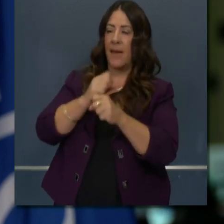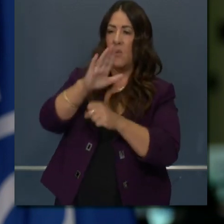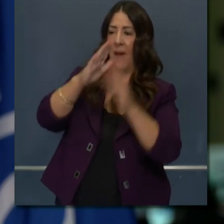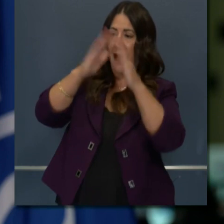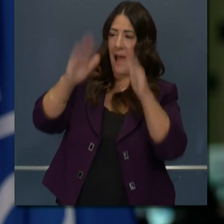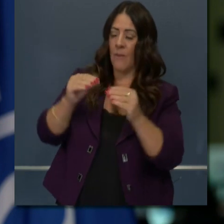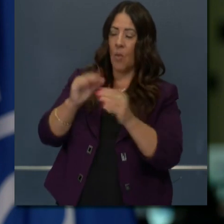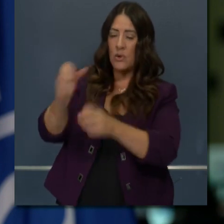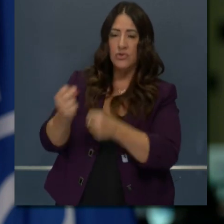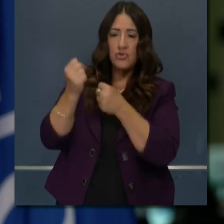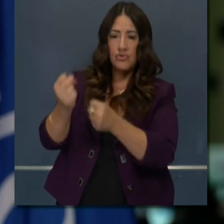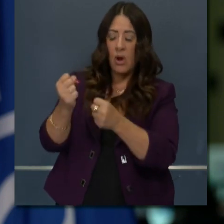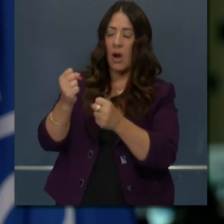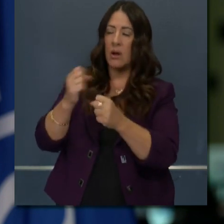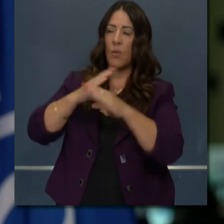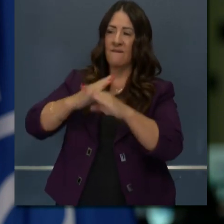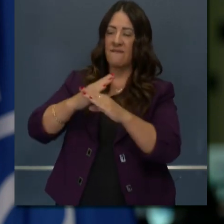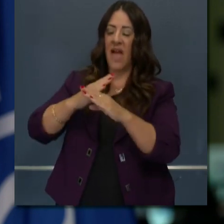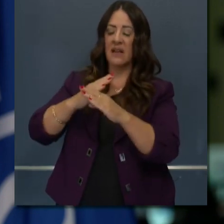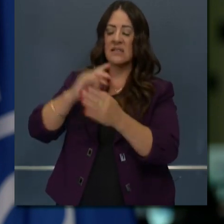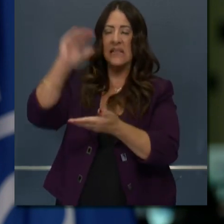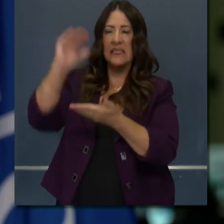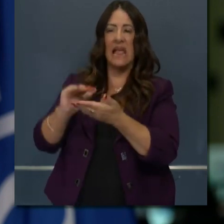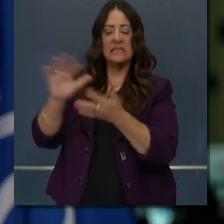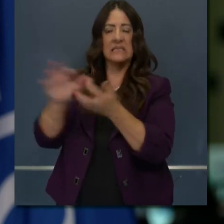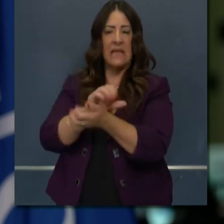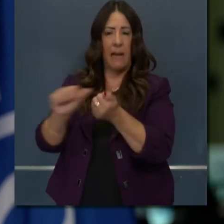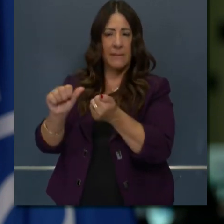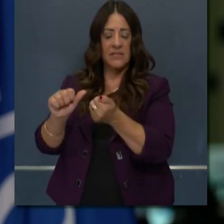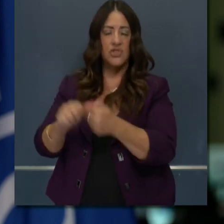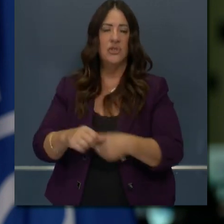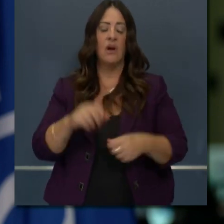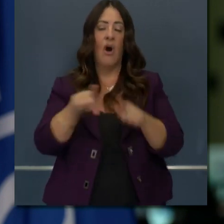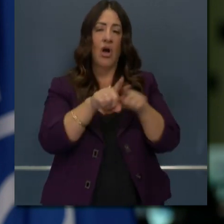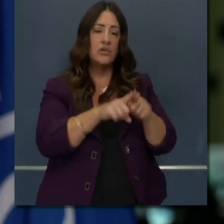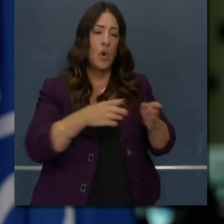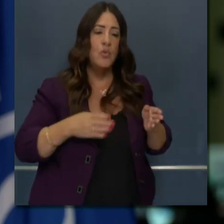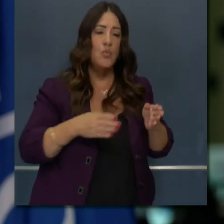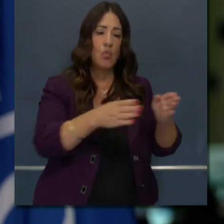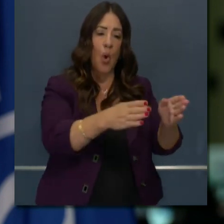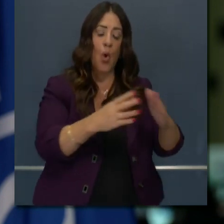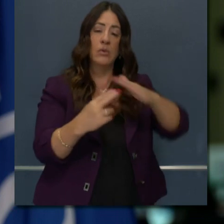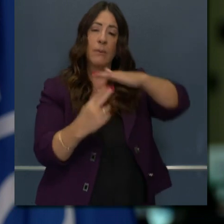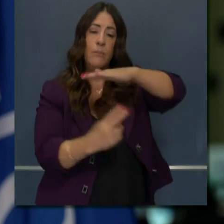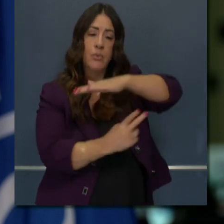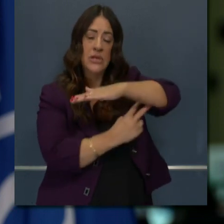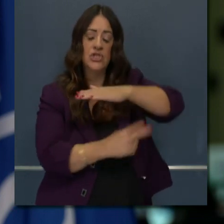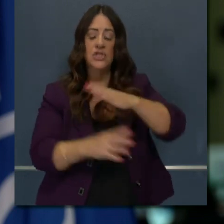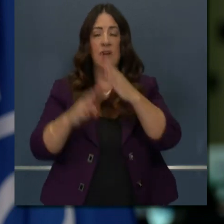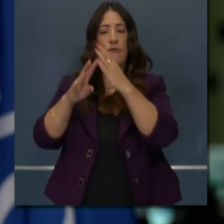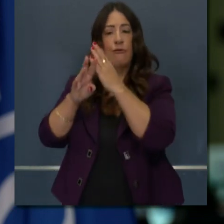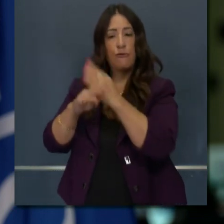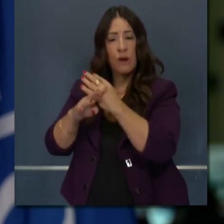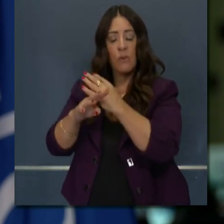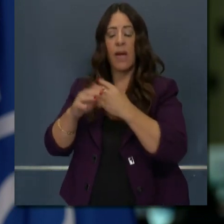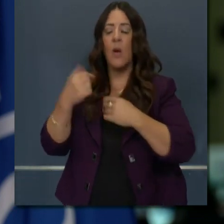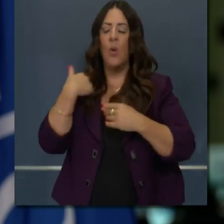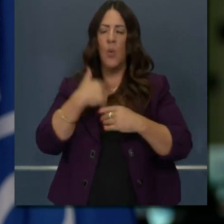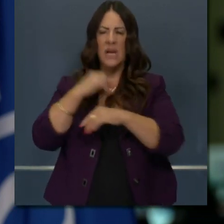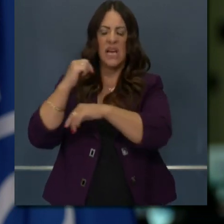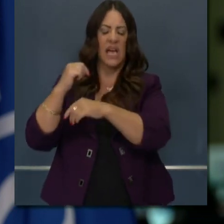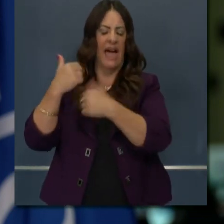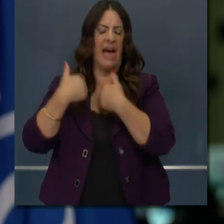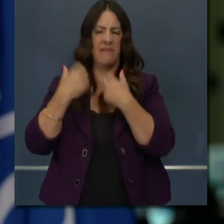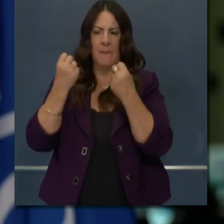stronger from structural damage all the way to our roads and bridges and freeway systems. But if my